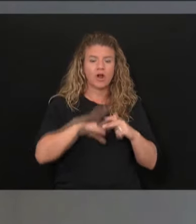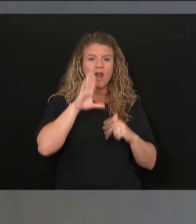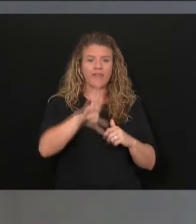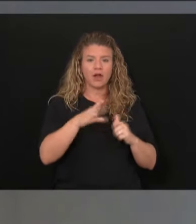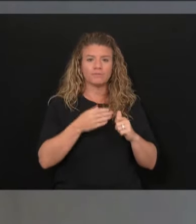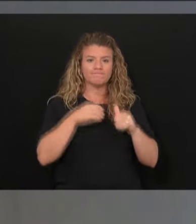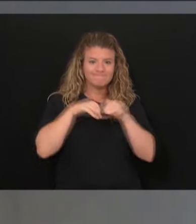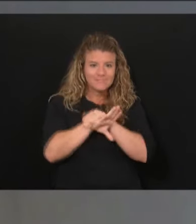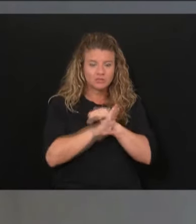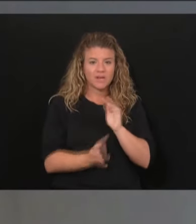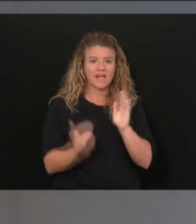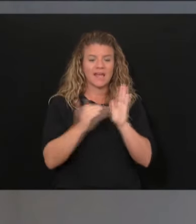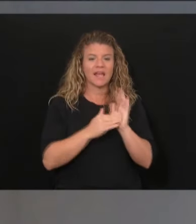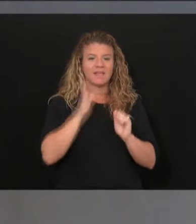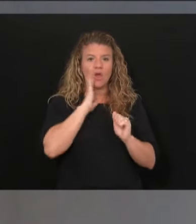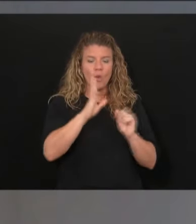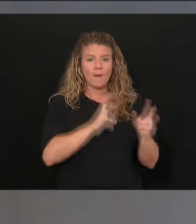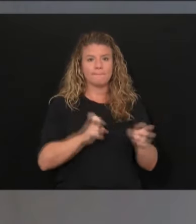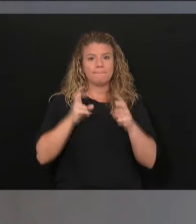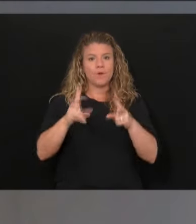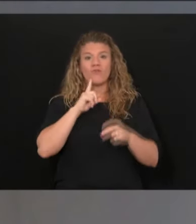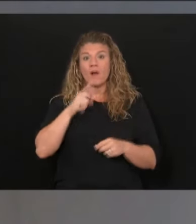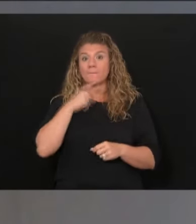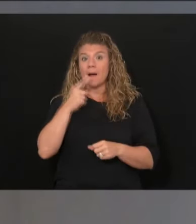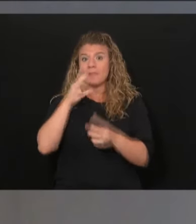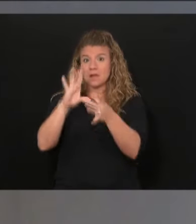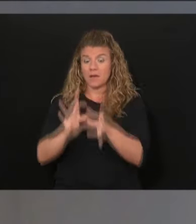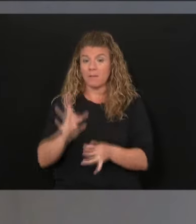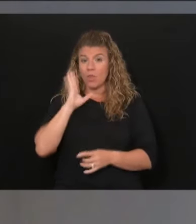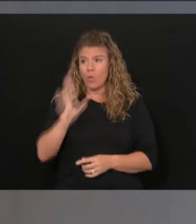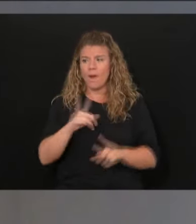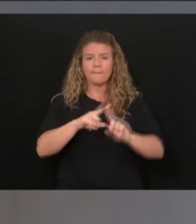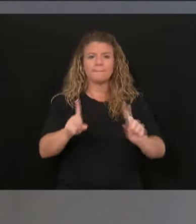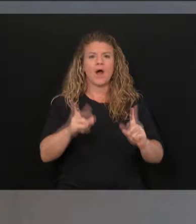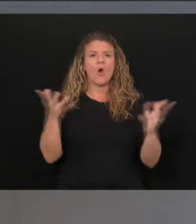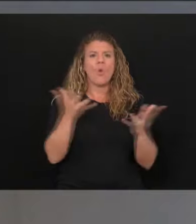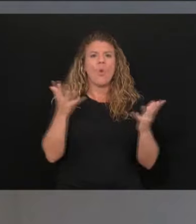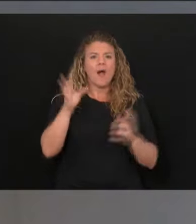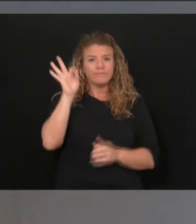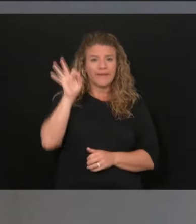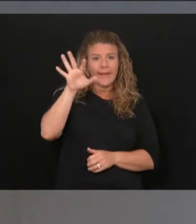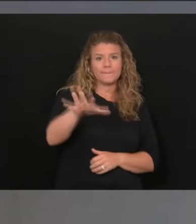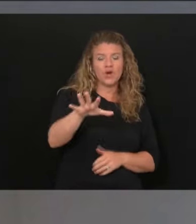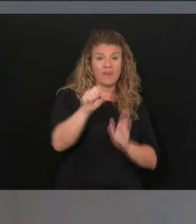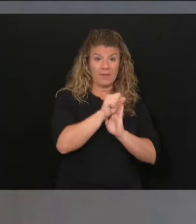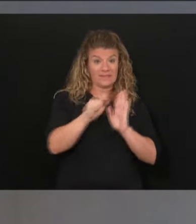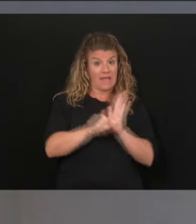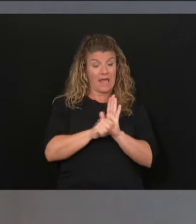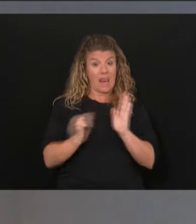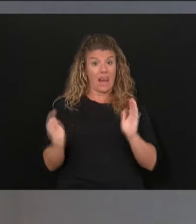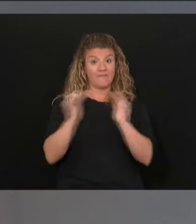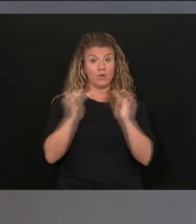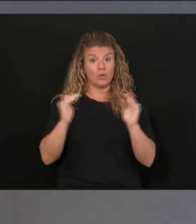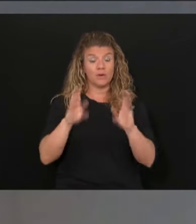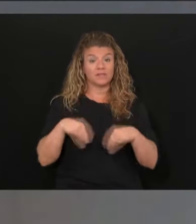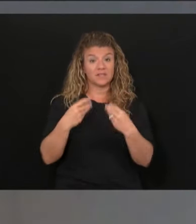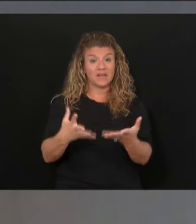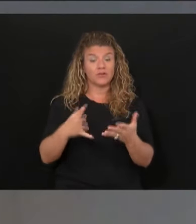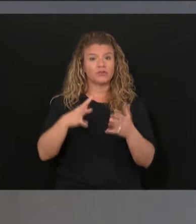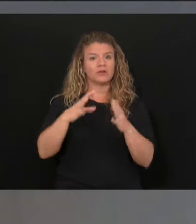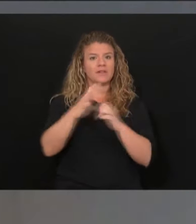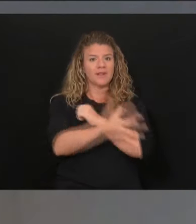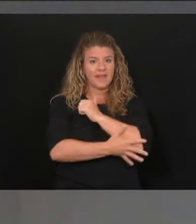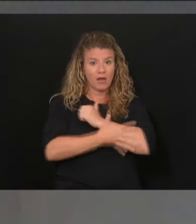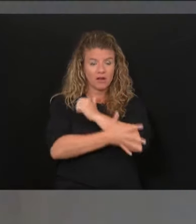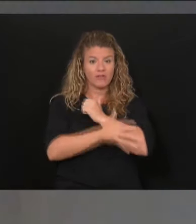put those out for public comment period. I was wondering, you know, what input from a state level is going into those individual plans?